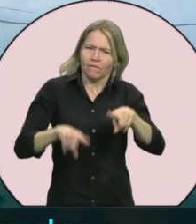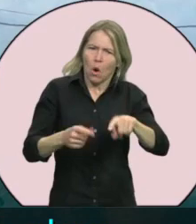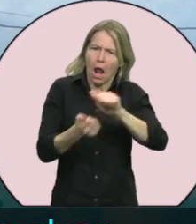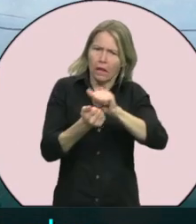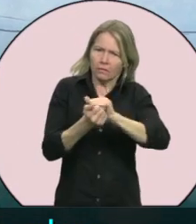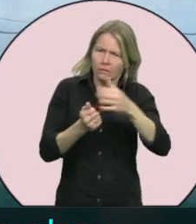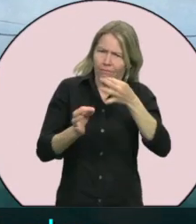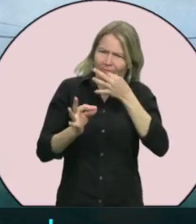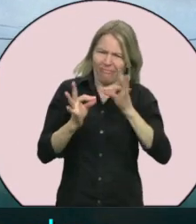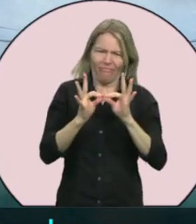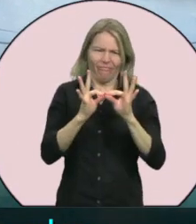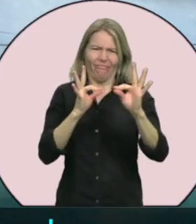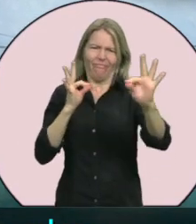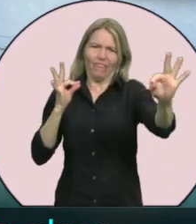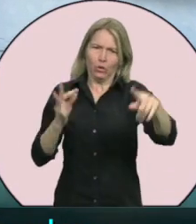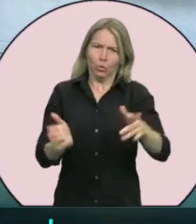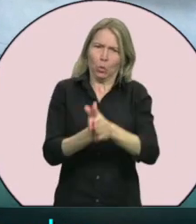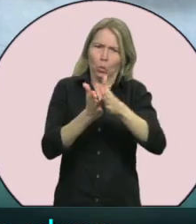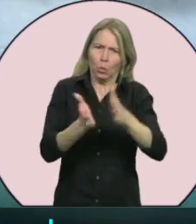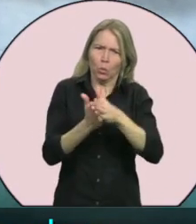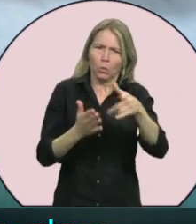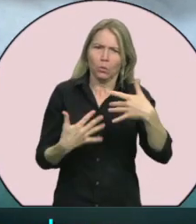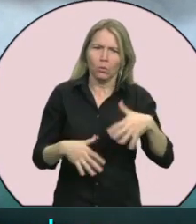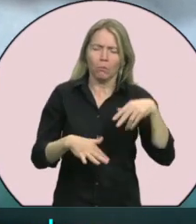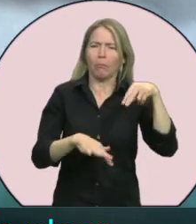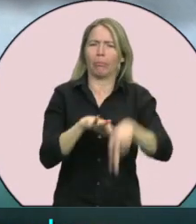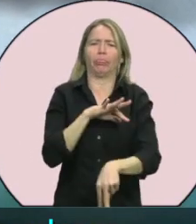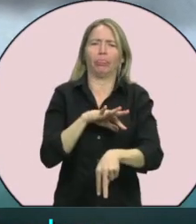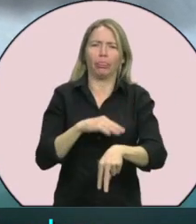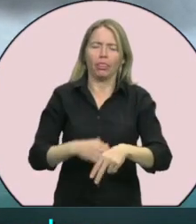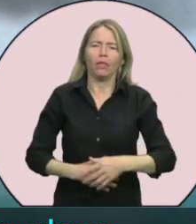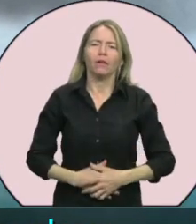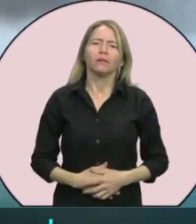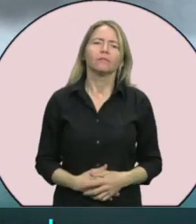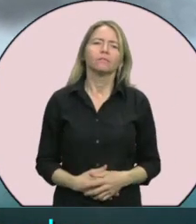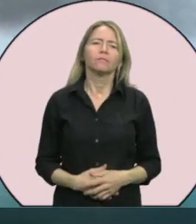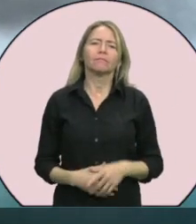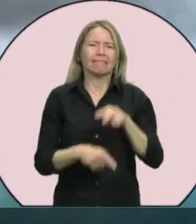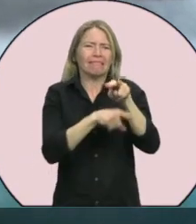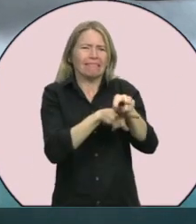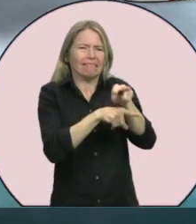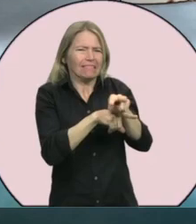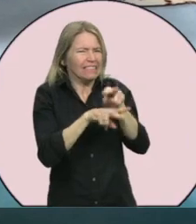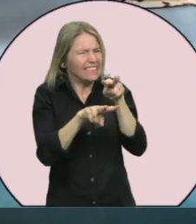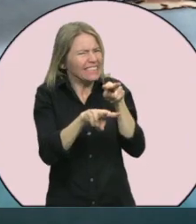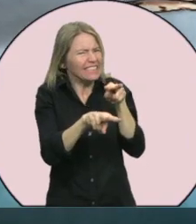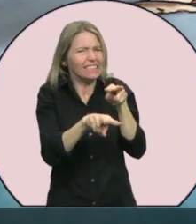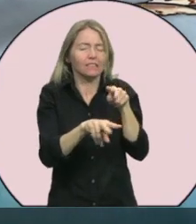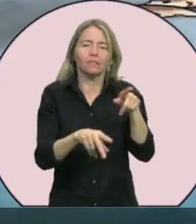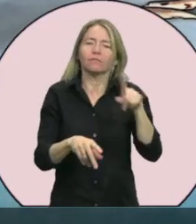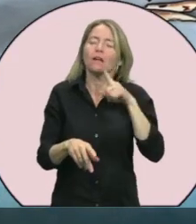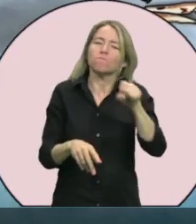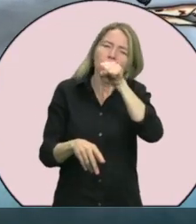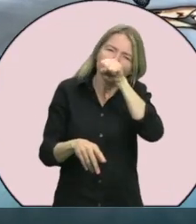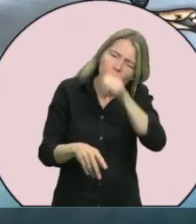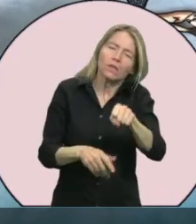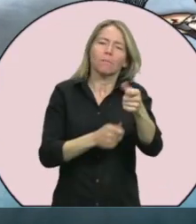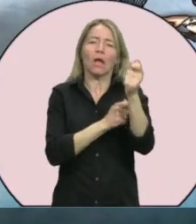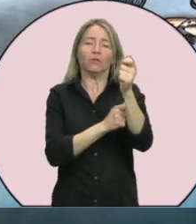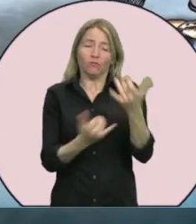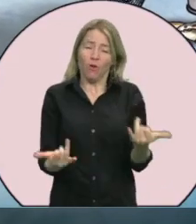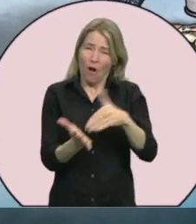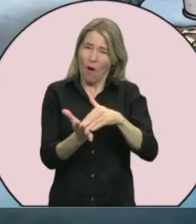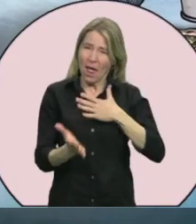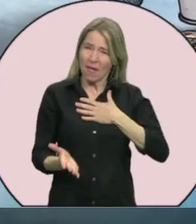because some of the ice was thin and dangerous, but they kept an eye on her. But she really